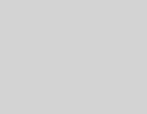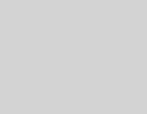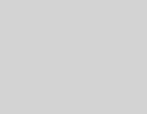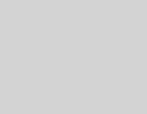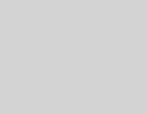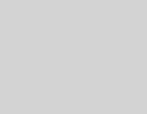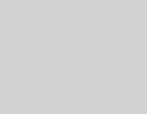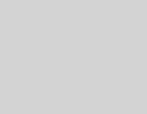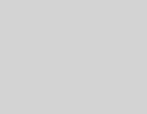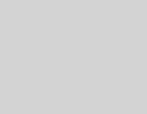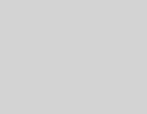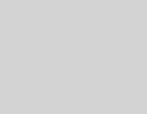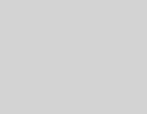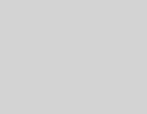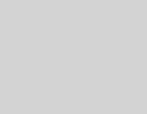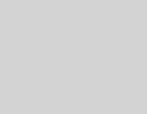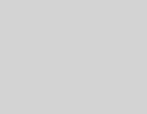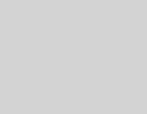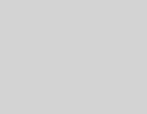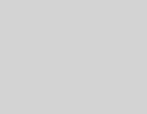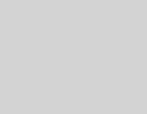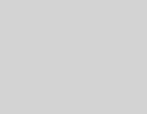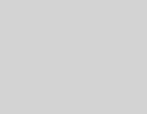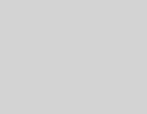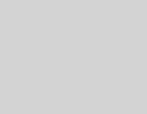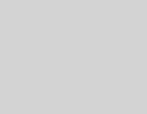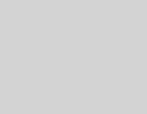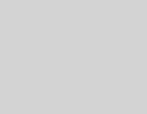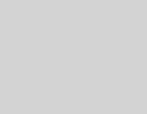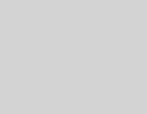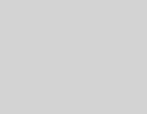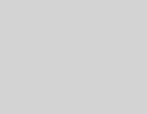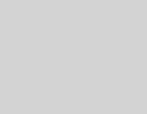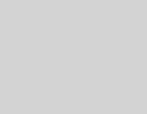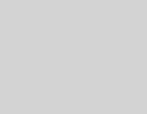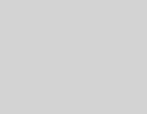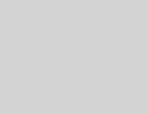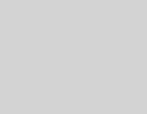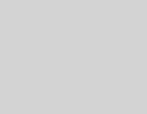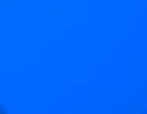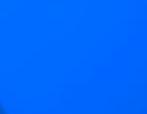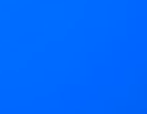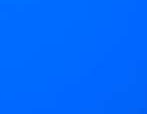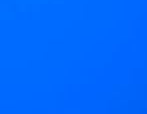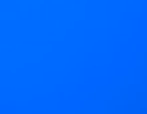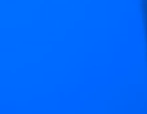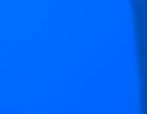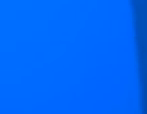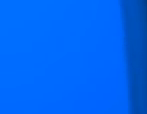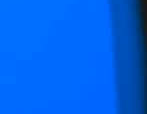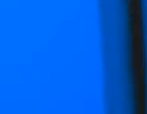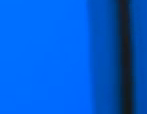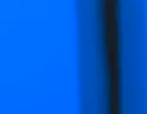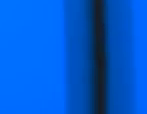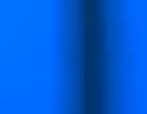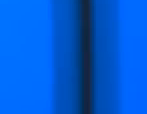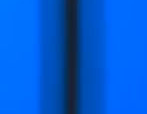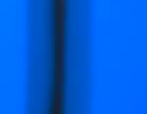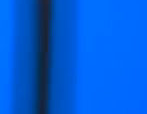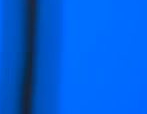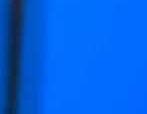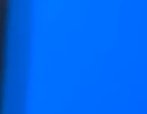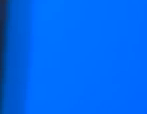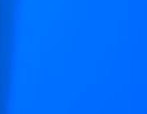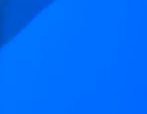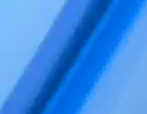This portion of the news brought to you by Genuine Care, keeping you home while you're away. This is